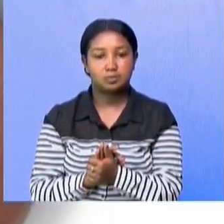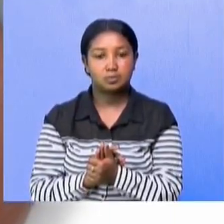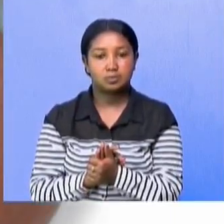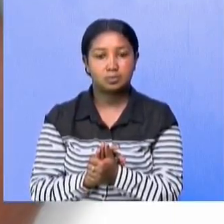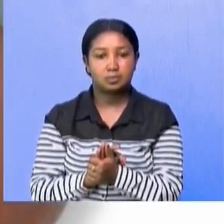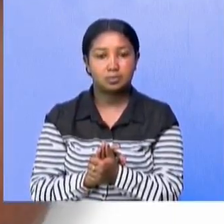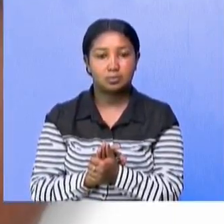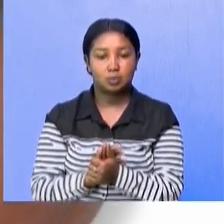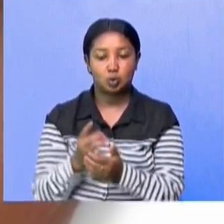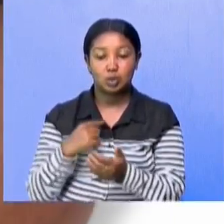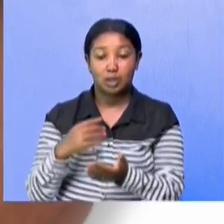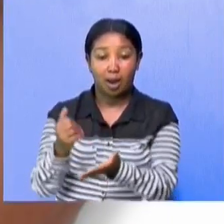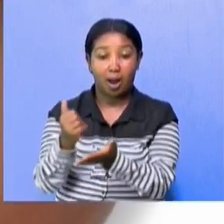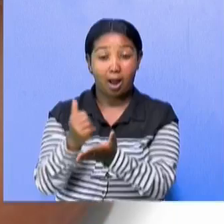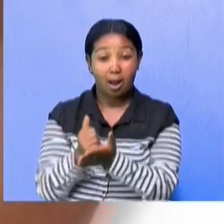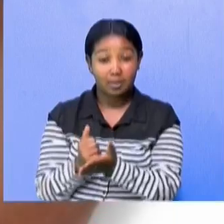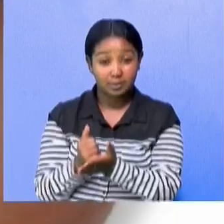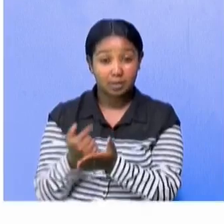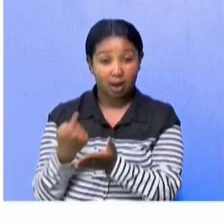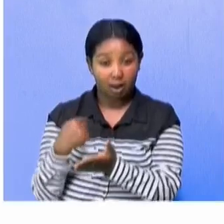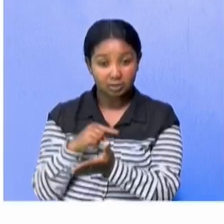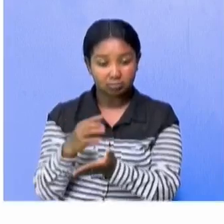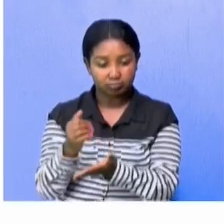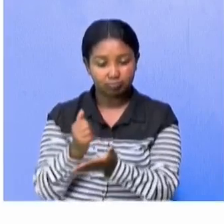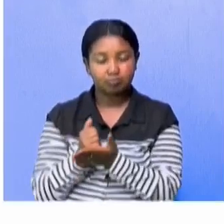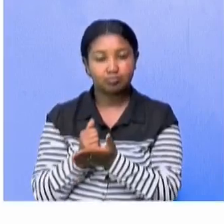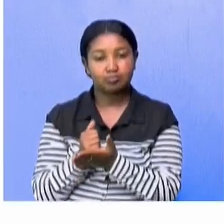which help us